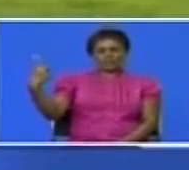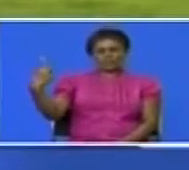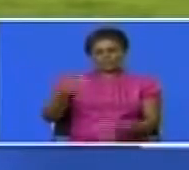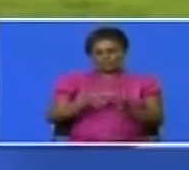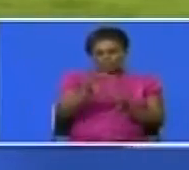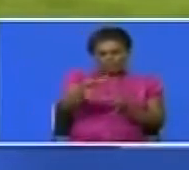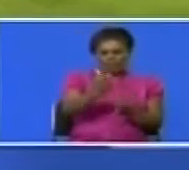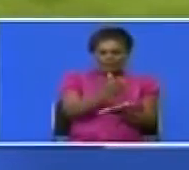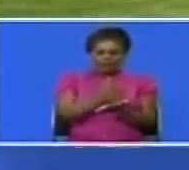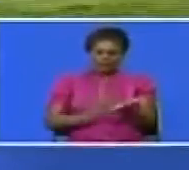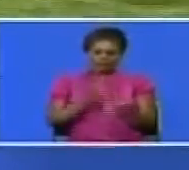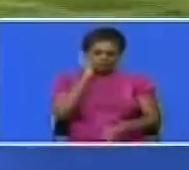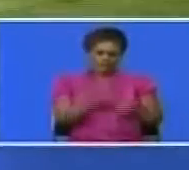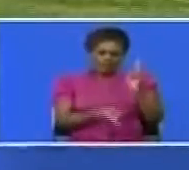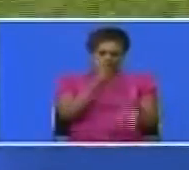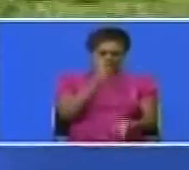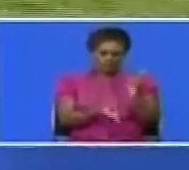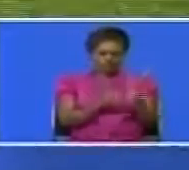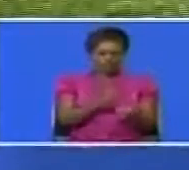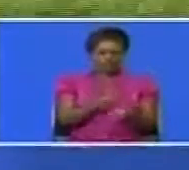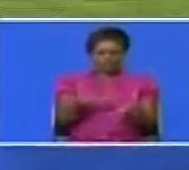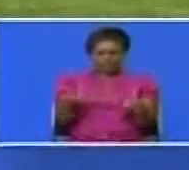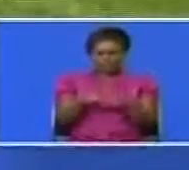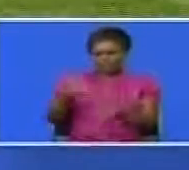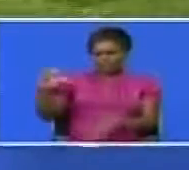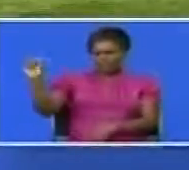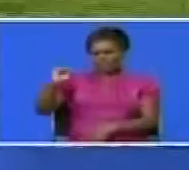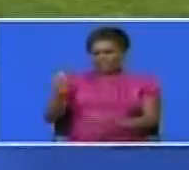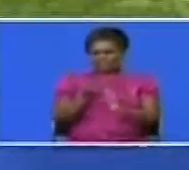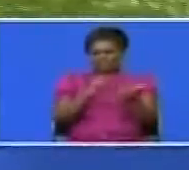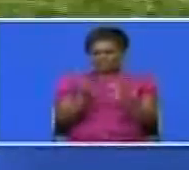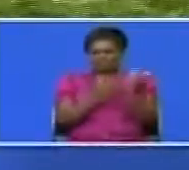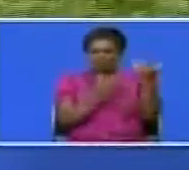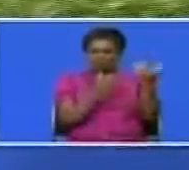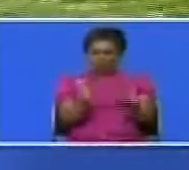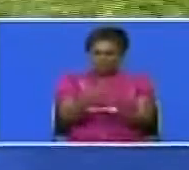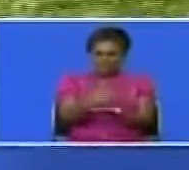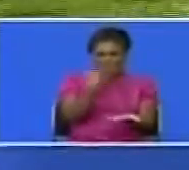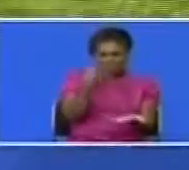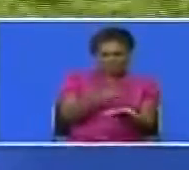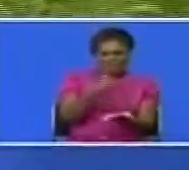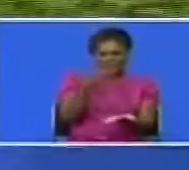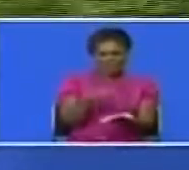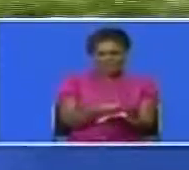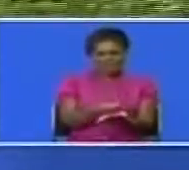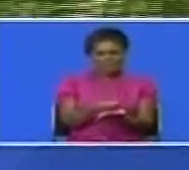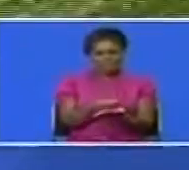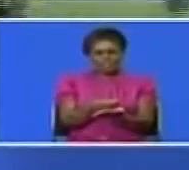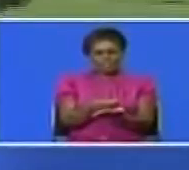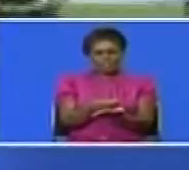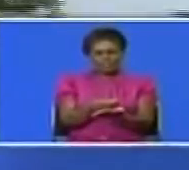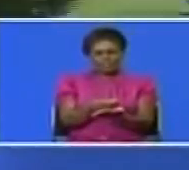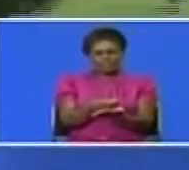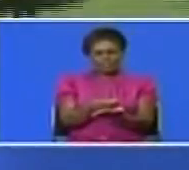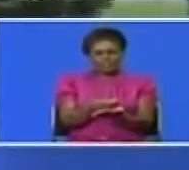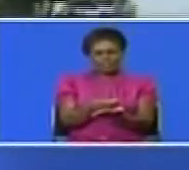21-kilometer half marathon. The Nanditi estates who have sponsored the Nandi Marathon hope to raise funds and put up a stadium in Nandi Hills at a cost